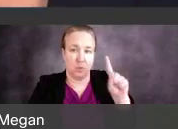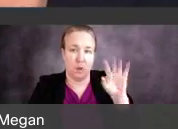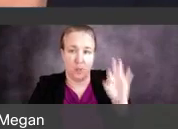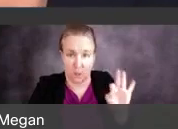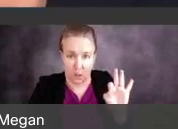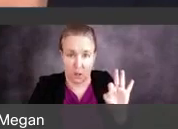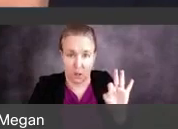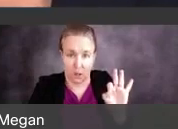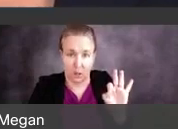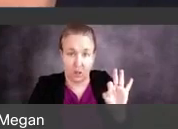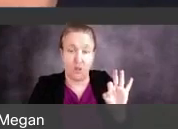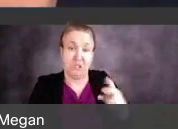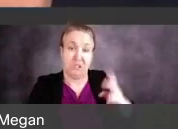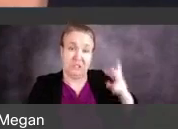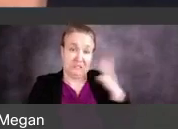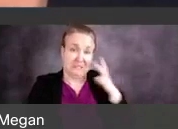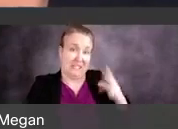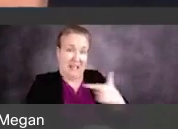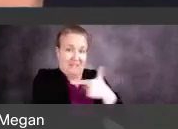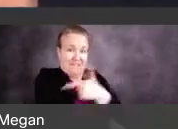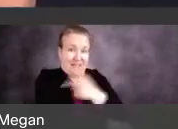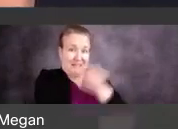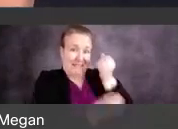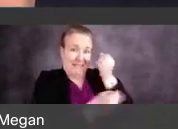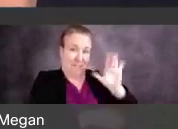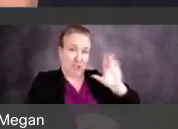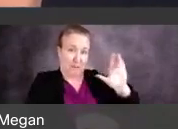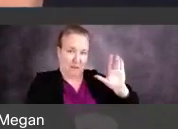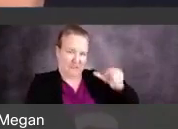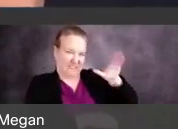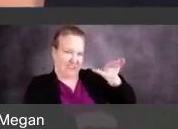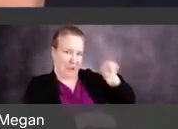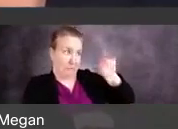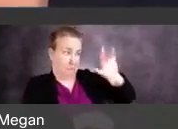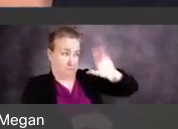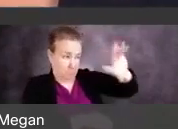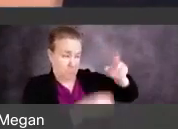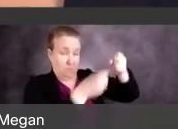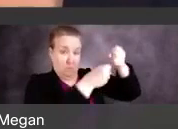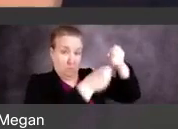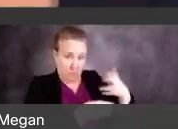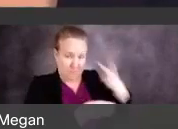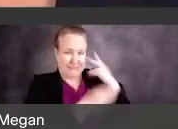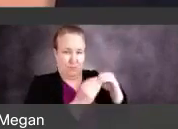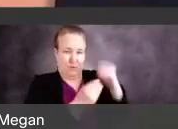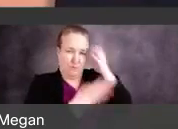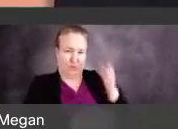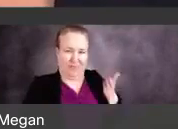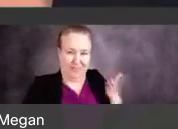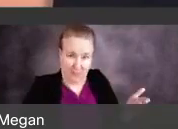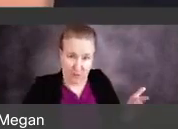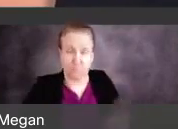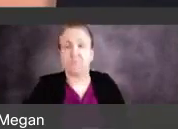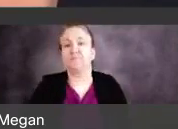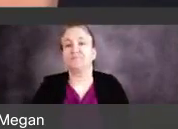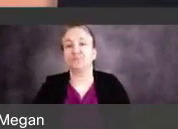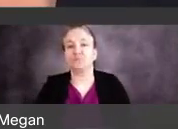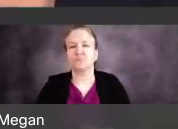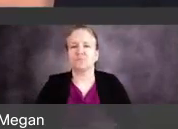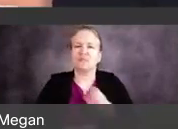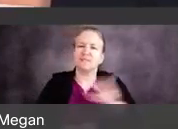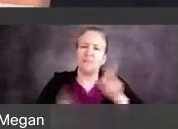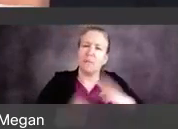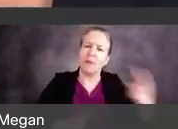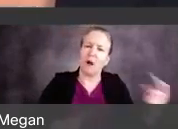montcopa.org/COVID-19 and click on the vaccine information button at the top of that page. We've received a number of questions about